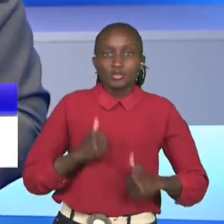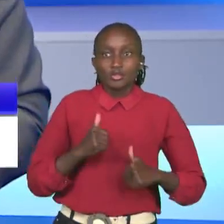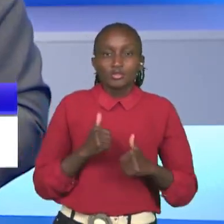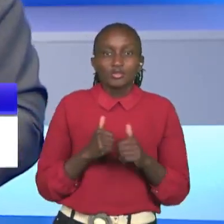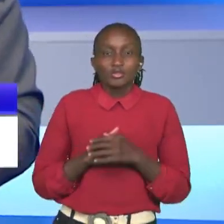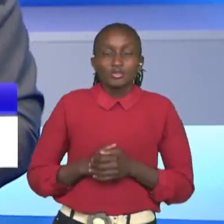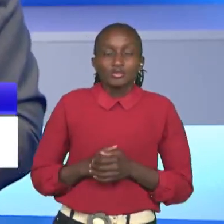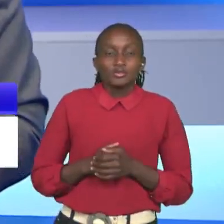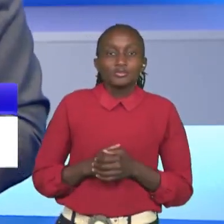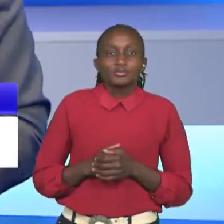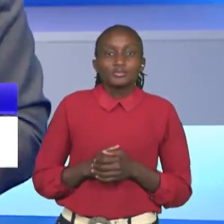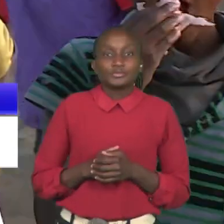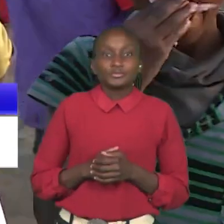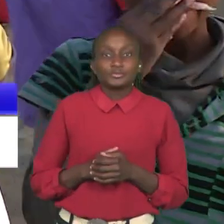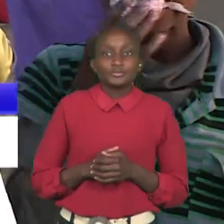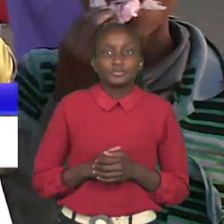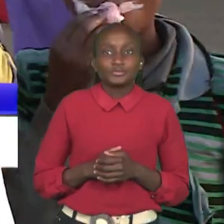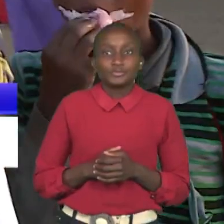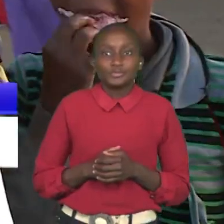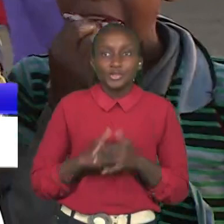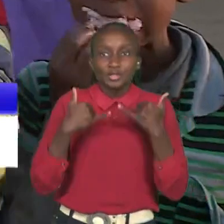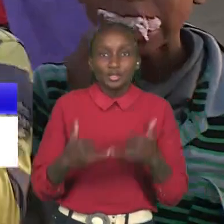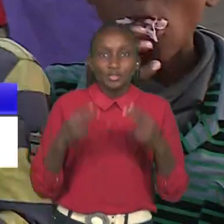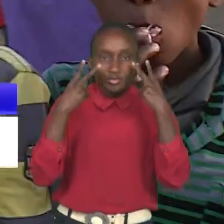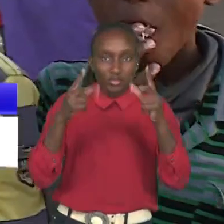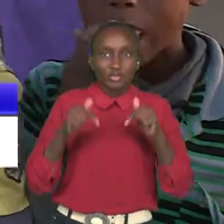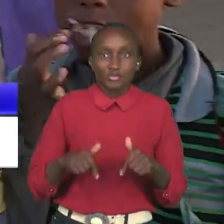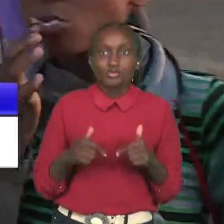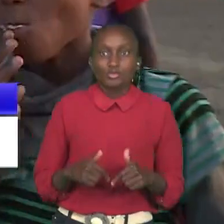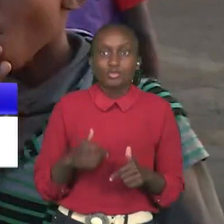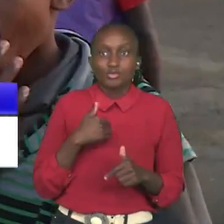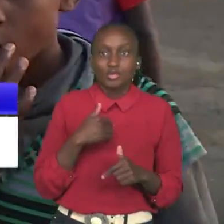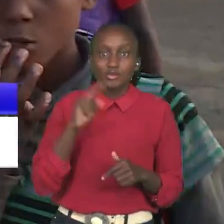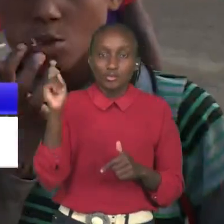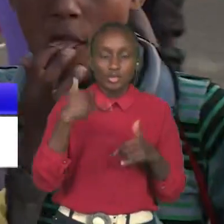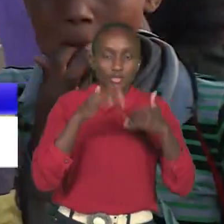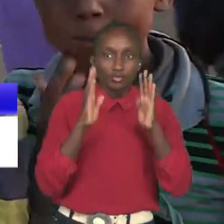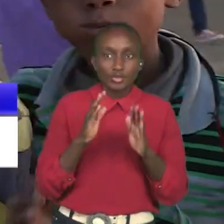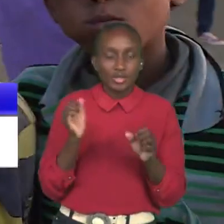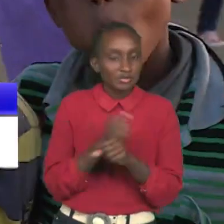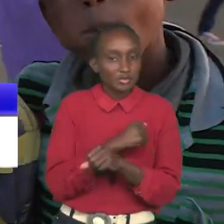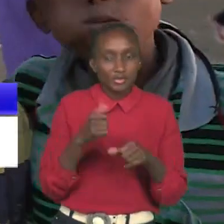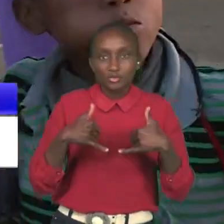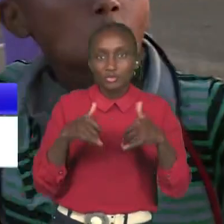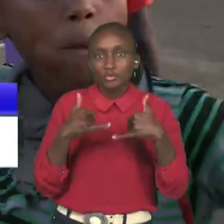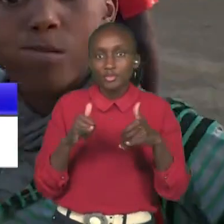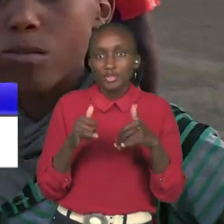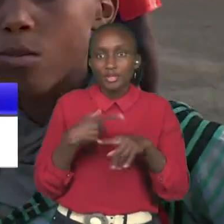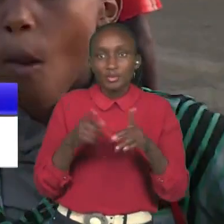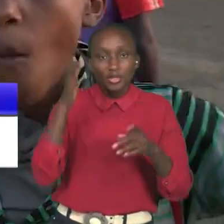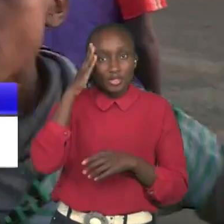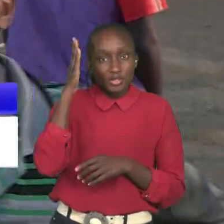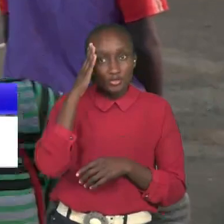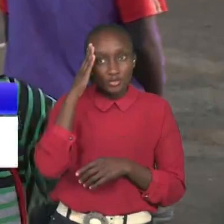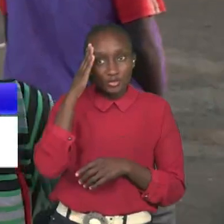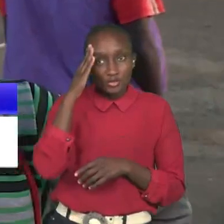USM Algiers. Saizi ukiona game ya leo tulikuwa tuna striker moja Kipkirui angeweza kabisa, lakini najua